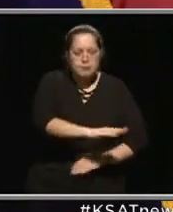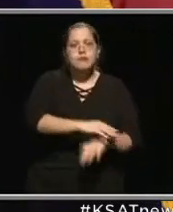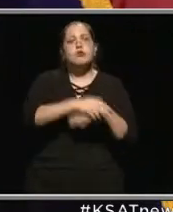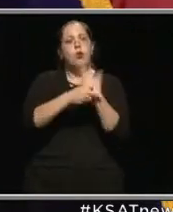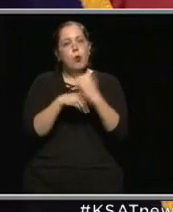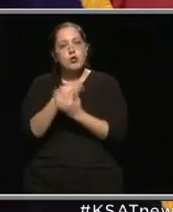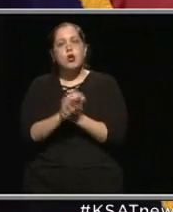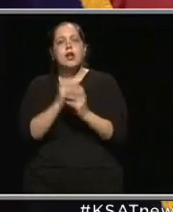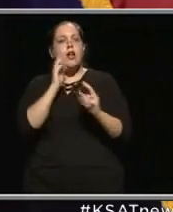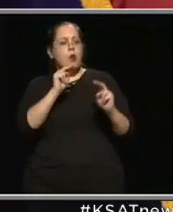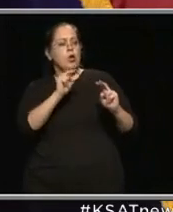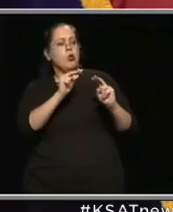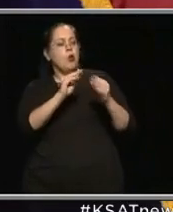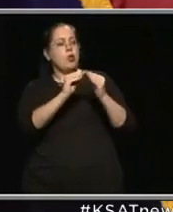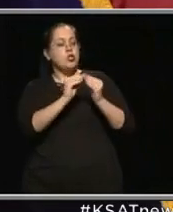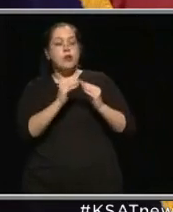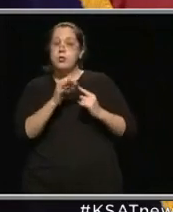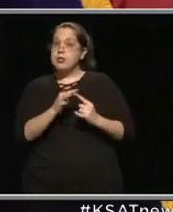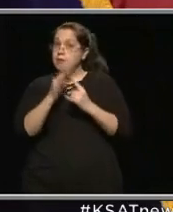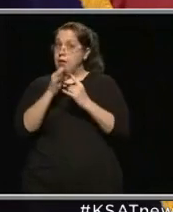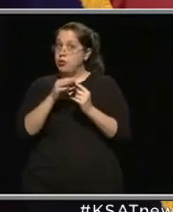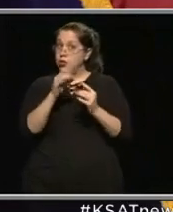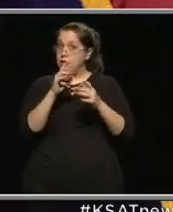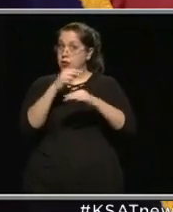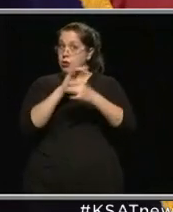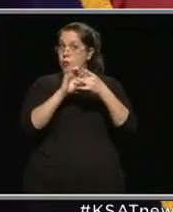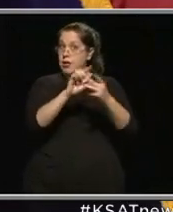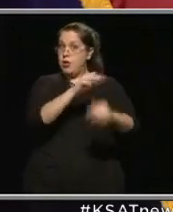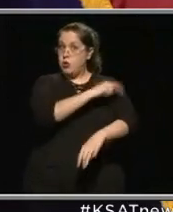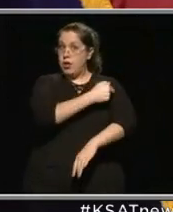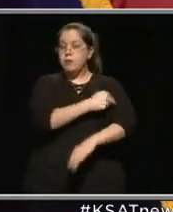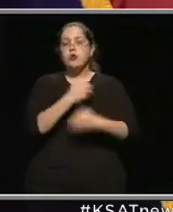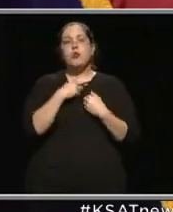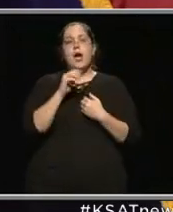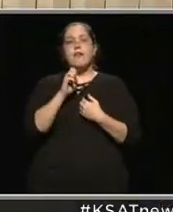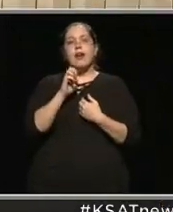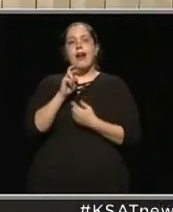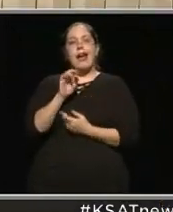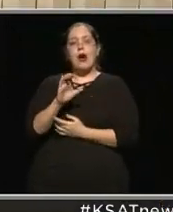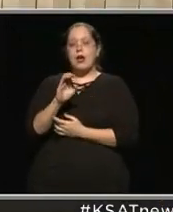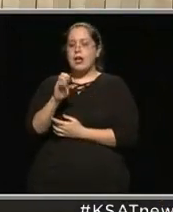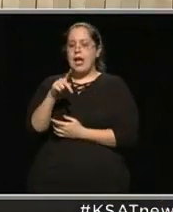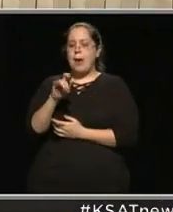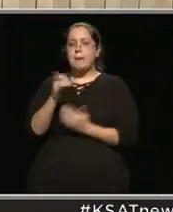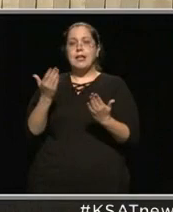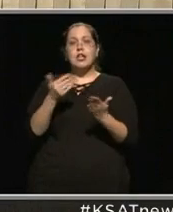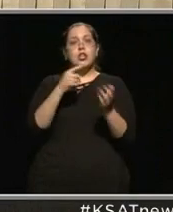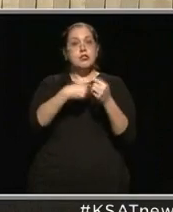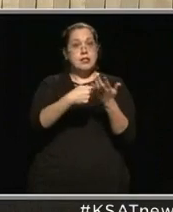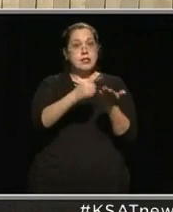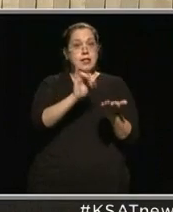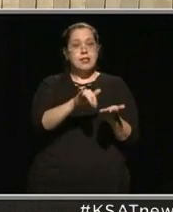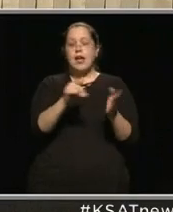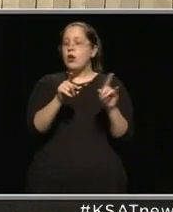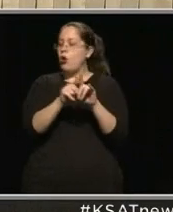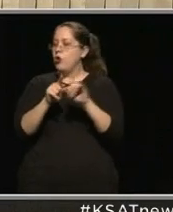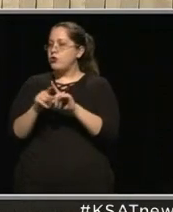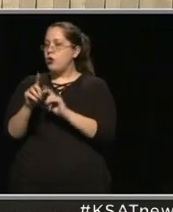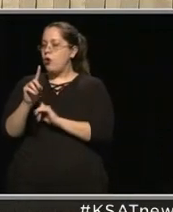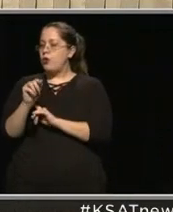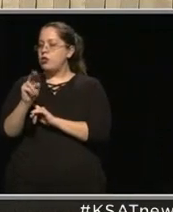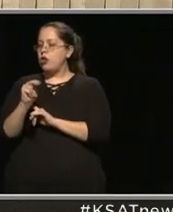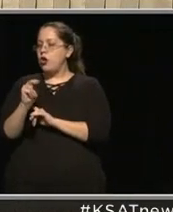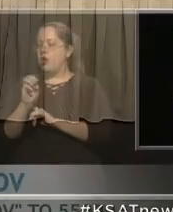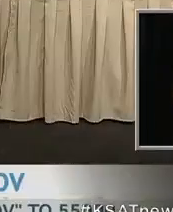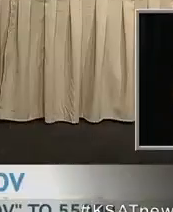and we will be watching the data, especially in the hospitals. We have Eric Epley here to talk about that, as well as Dr. Emmerich, and myself and the judge, and we'll take